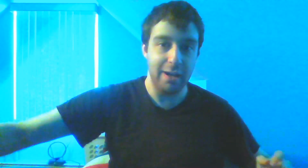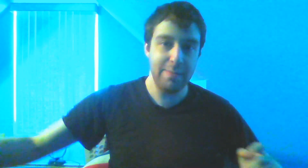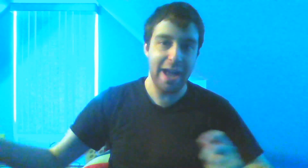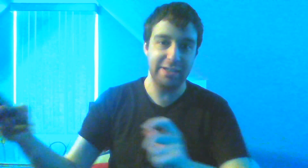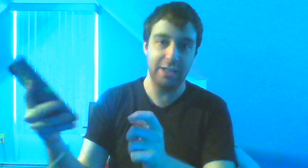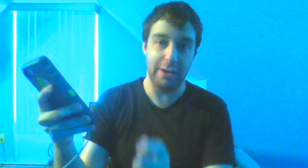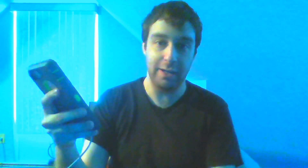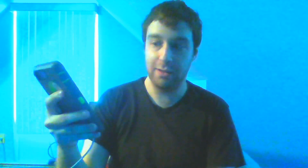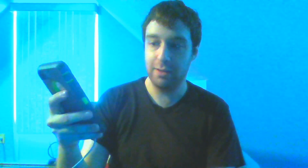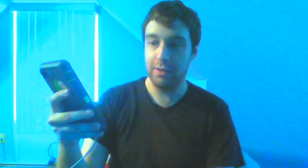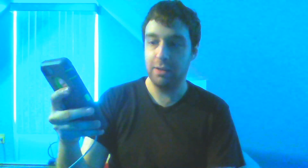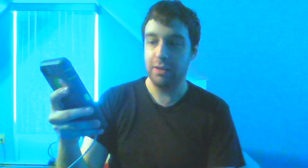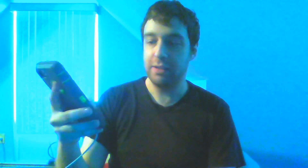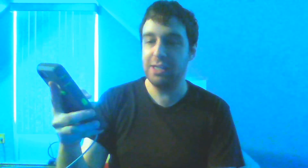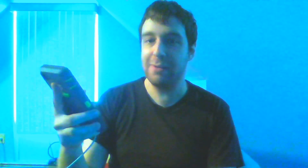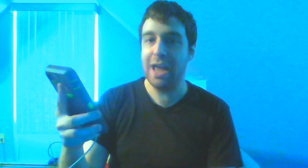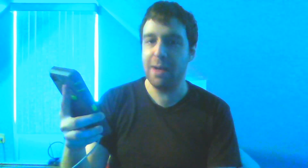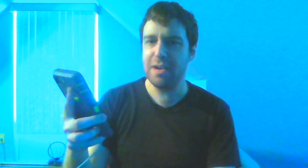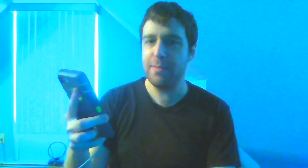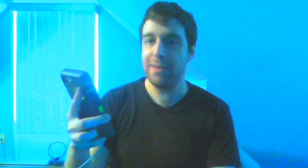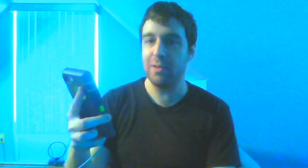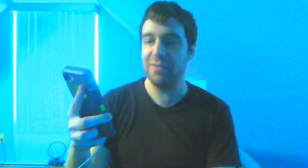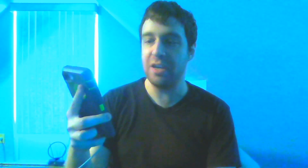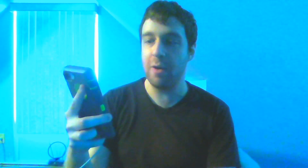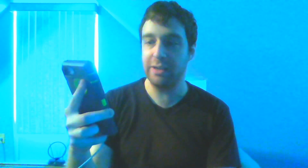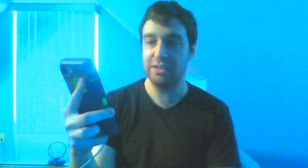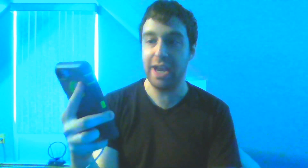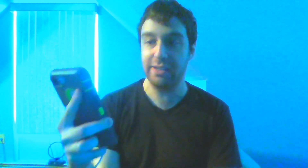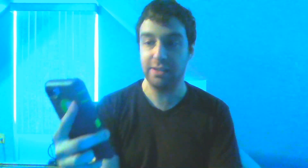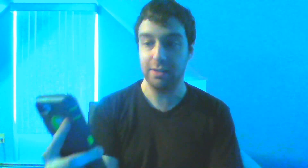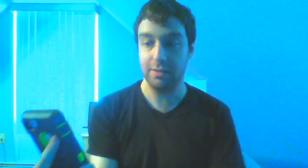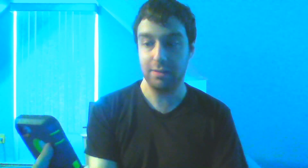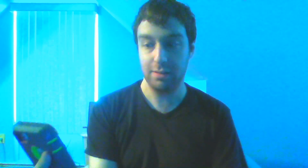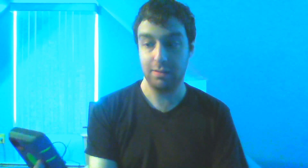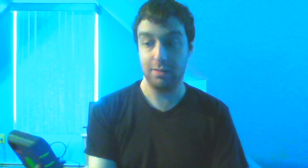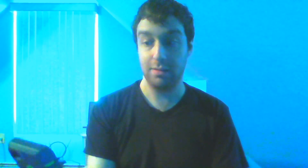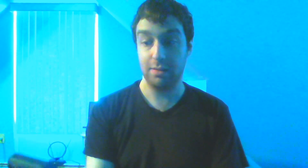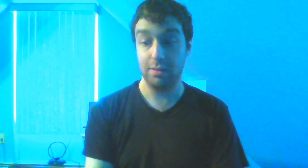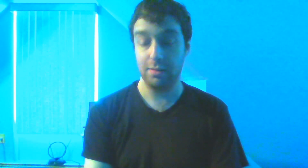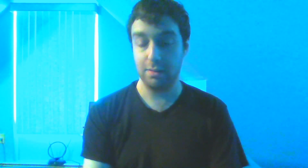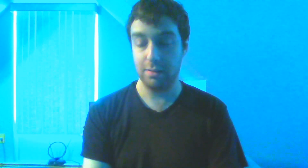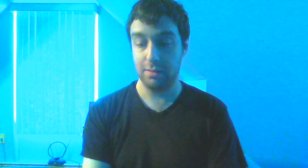hang on. Let me ask Siri. Siri, how many people live in New York State?